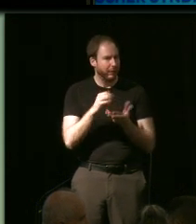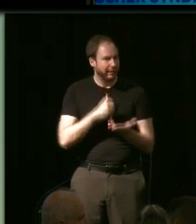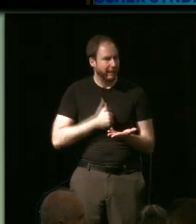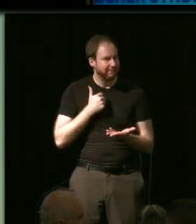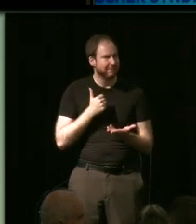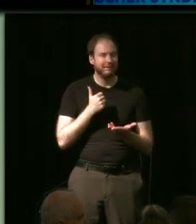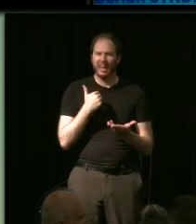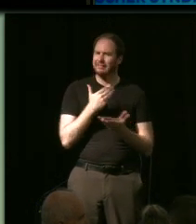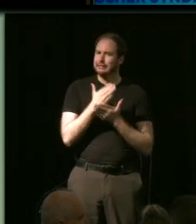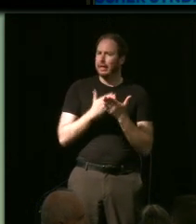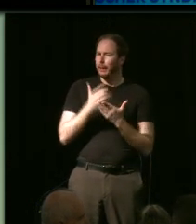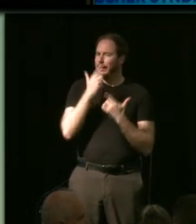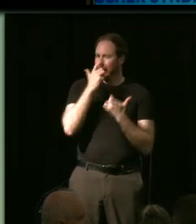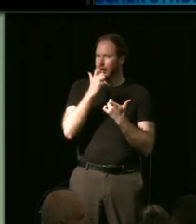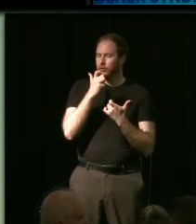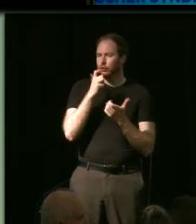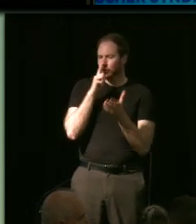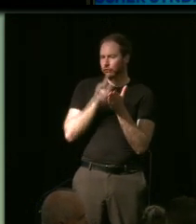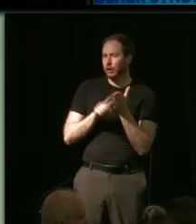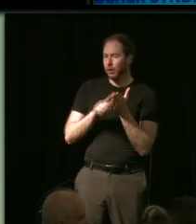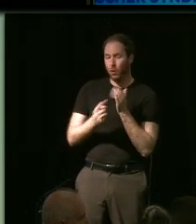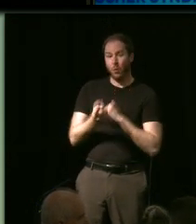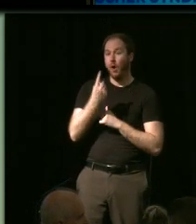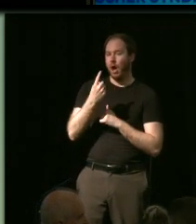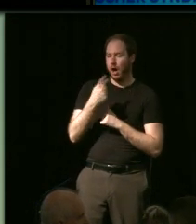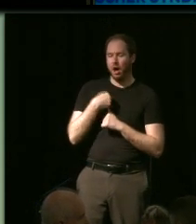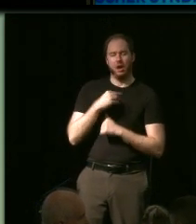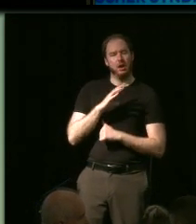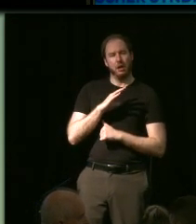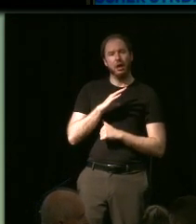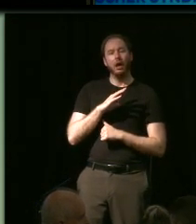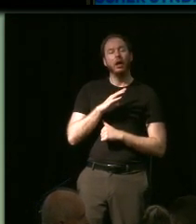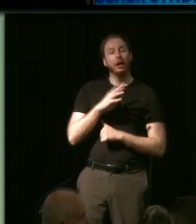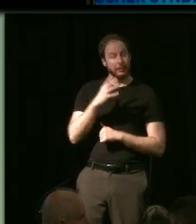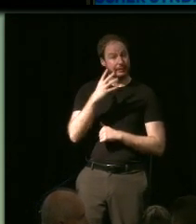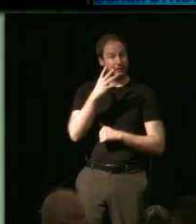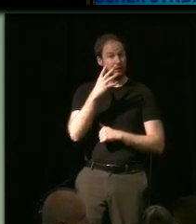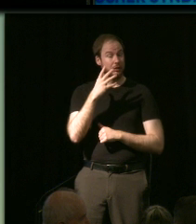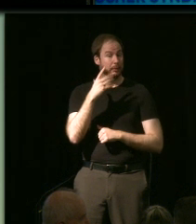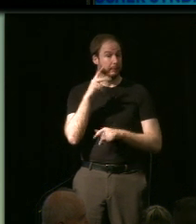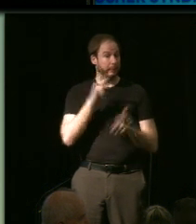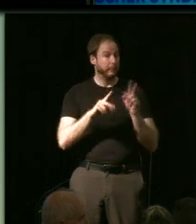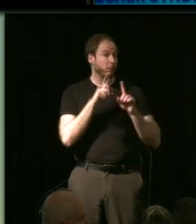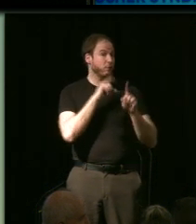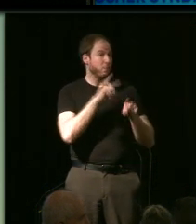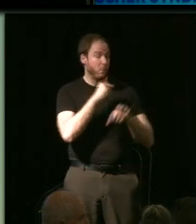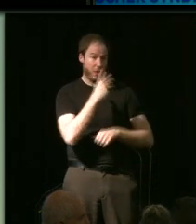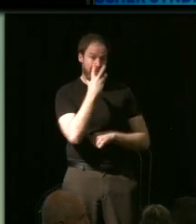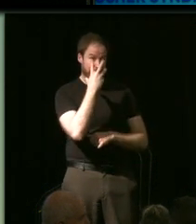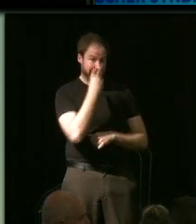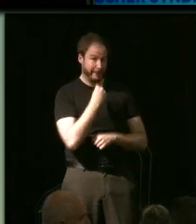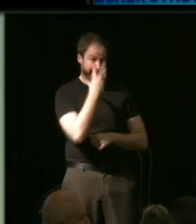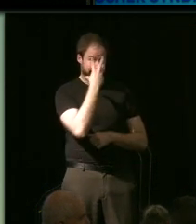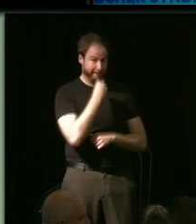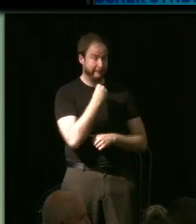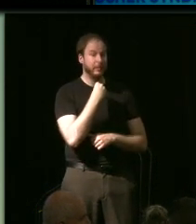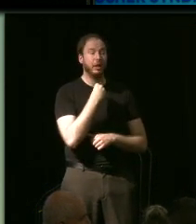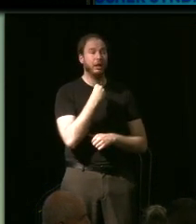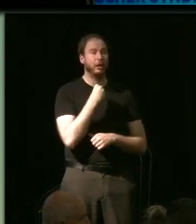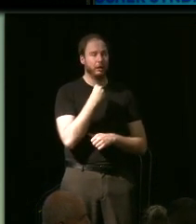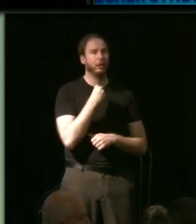there are a couple of interesting things that have come out of this. One, I think, is that sleep has been reported by individuals in this community as